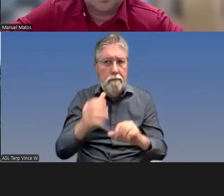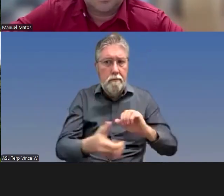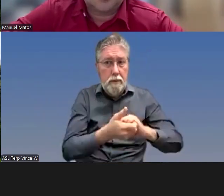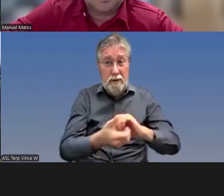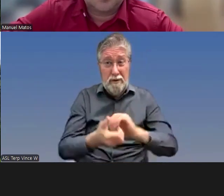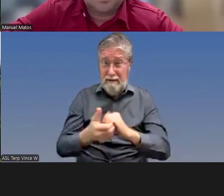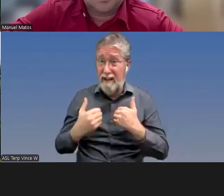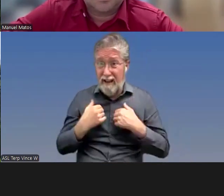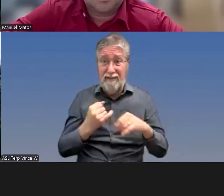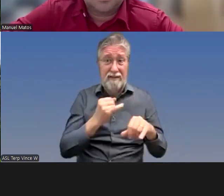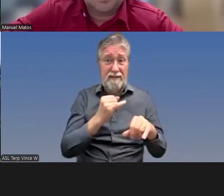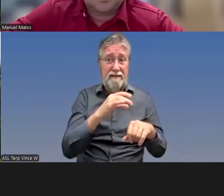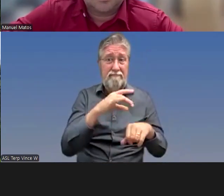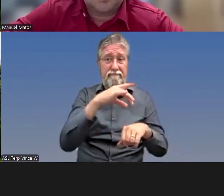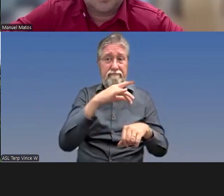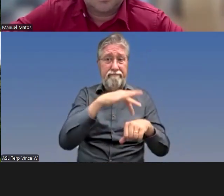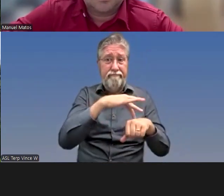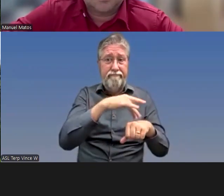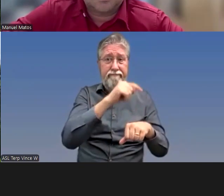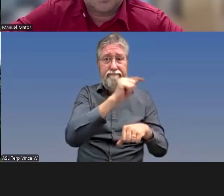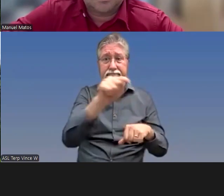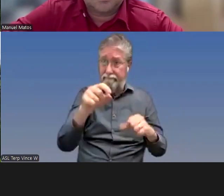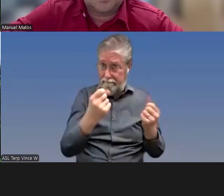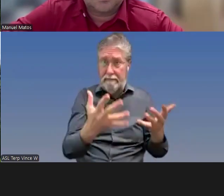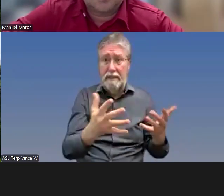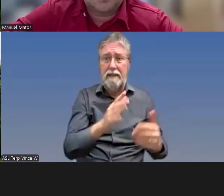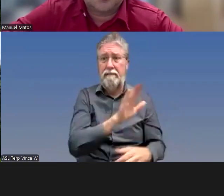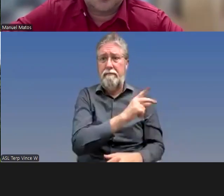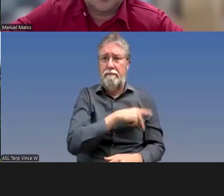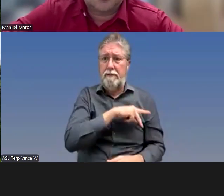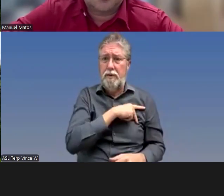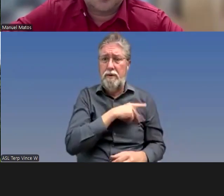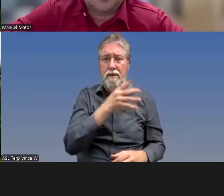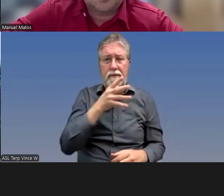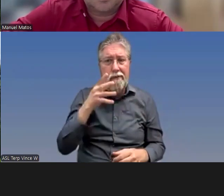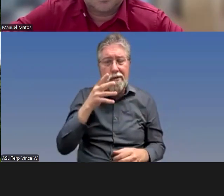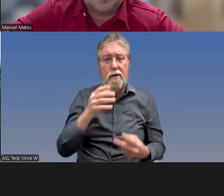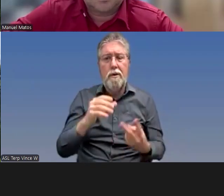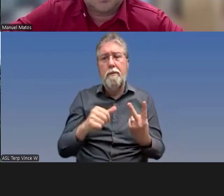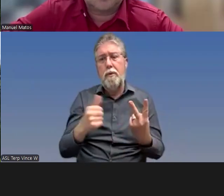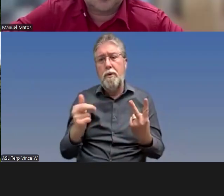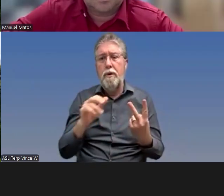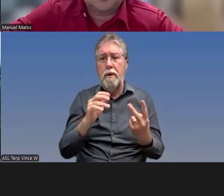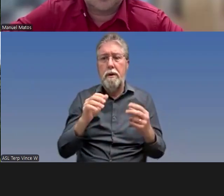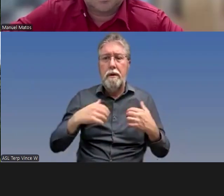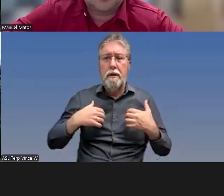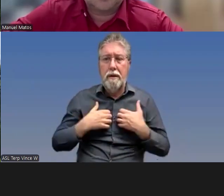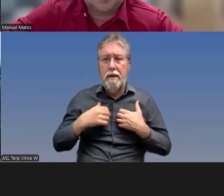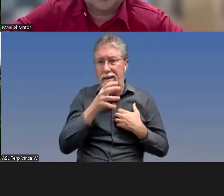land. So really, ideally, these sites are farm or ranch adjacent.